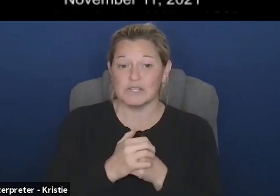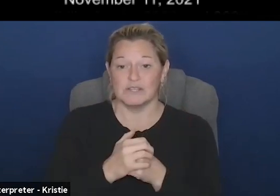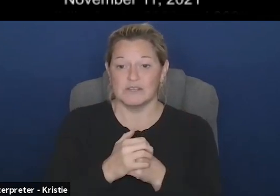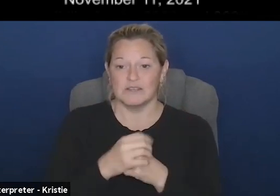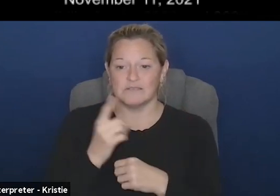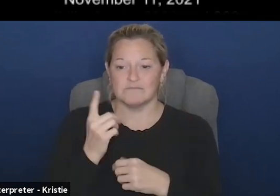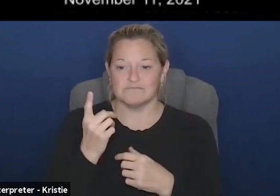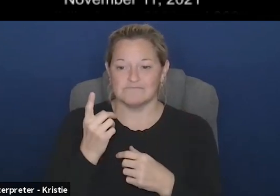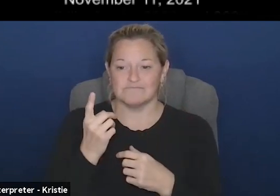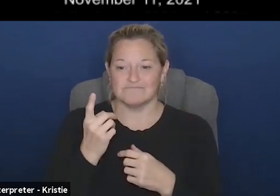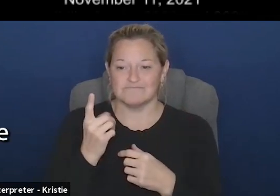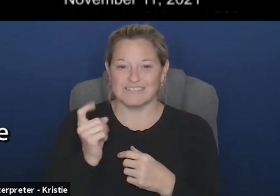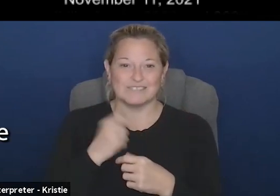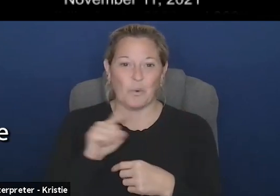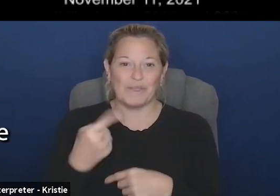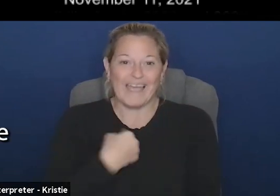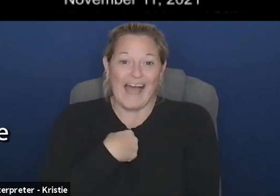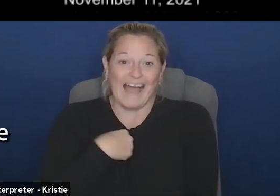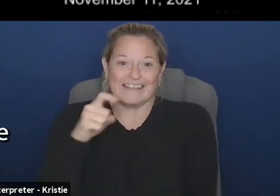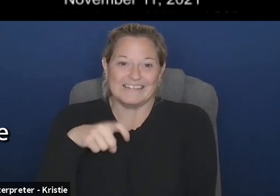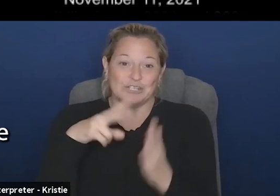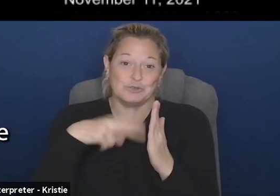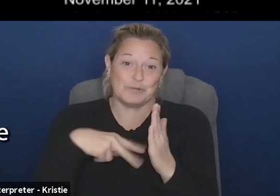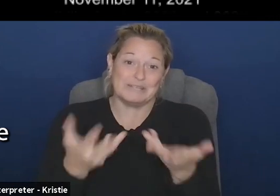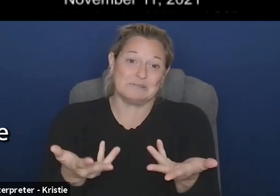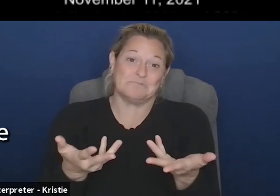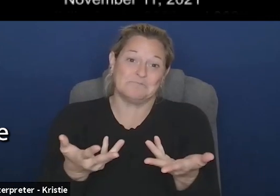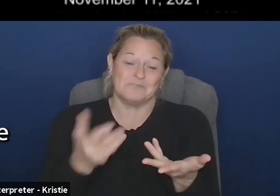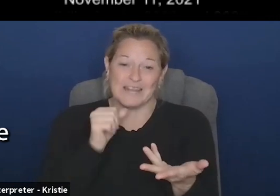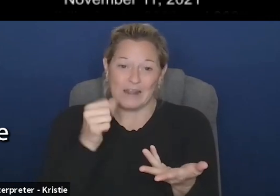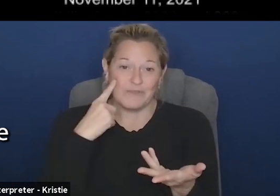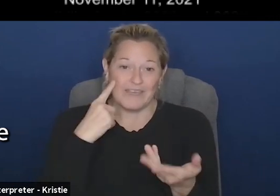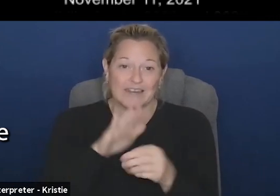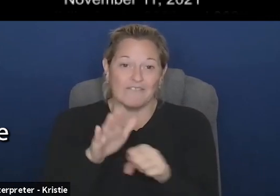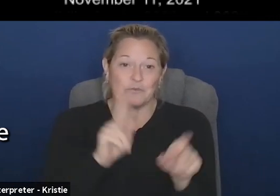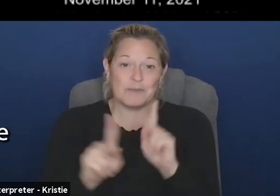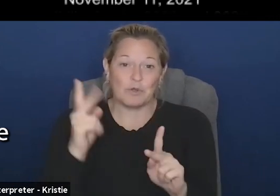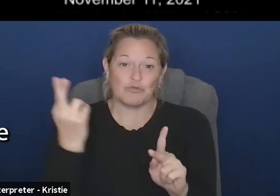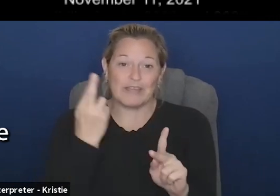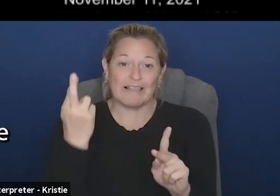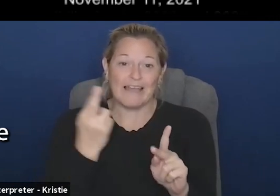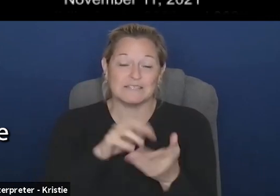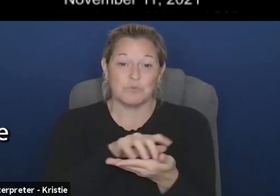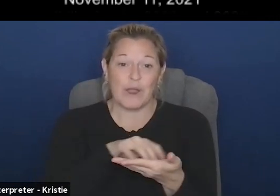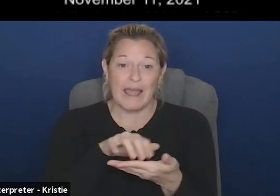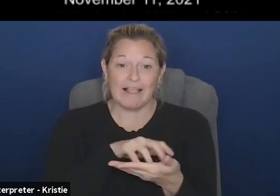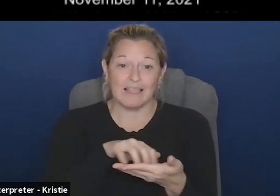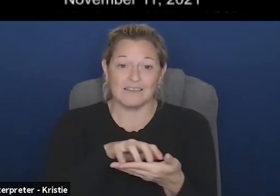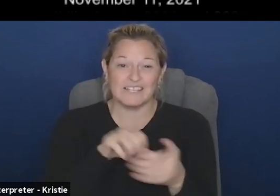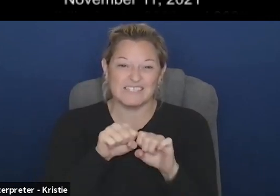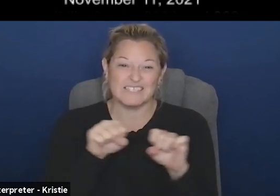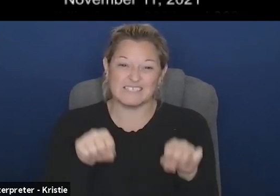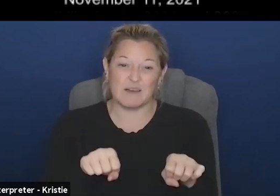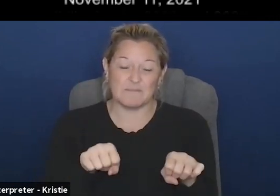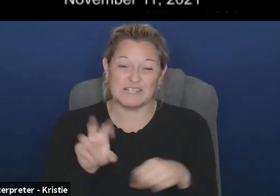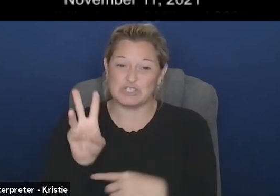needed to read it. And I don't think that enough people realize that Braille is, it's a system of 6 dots that you